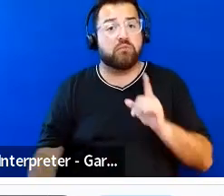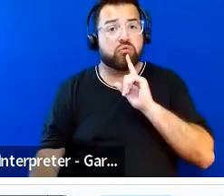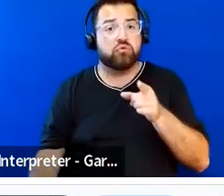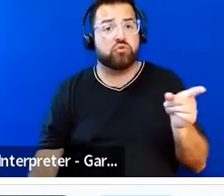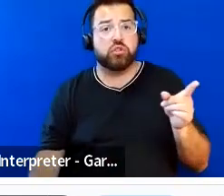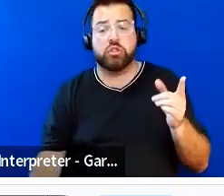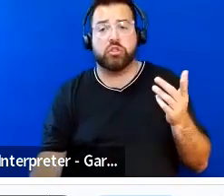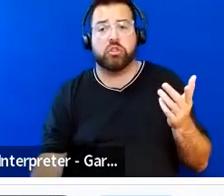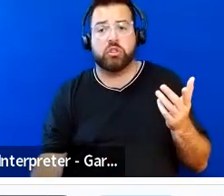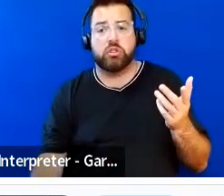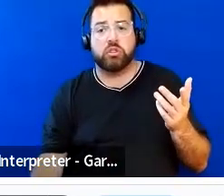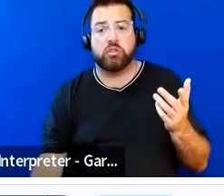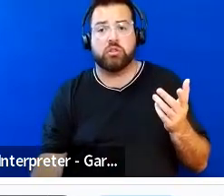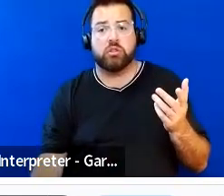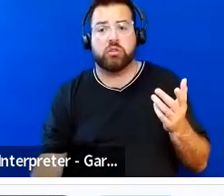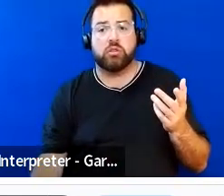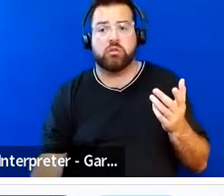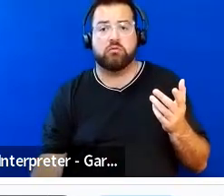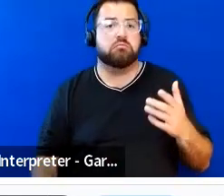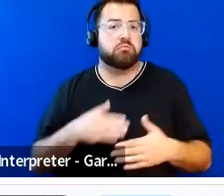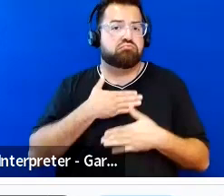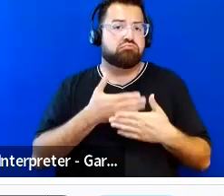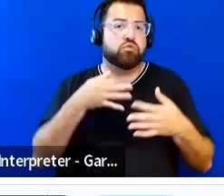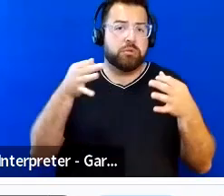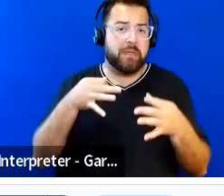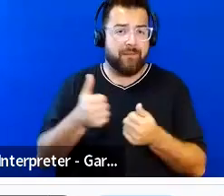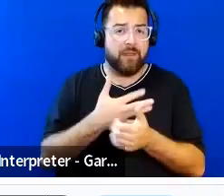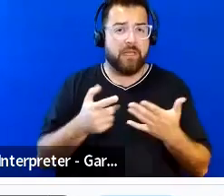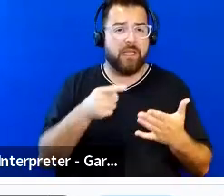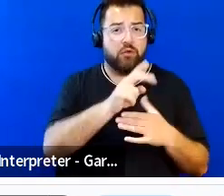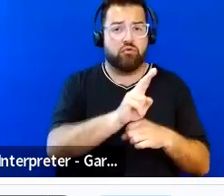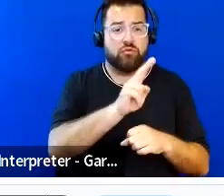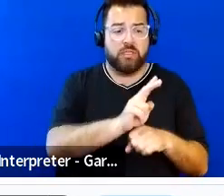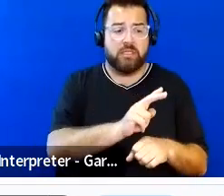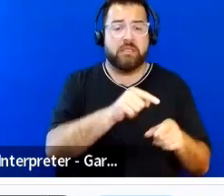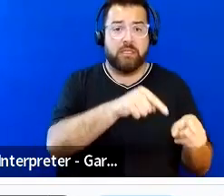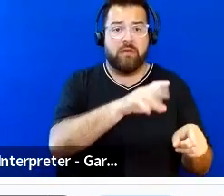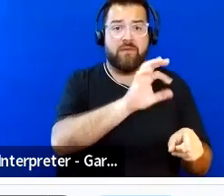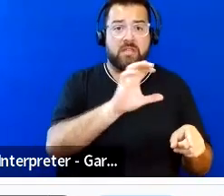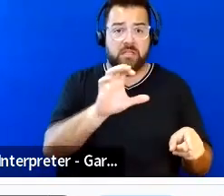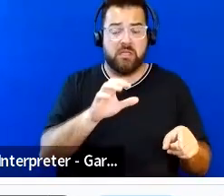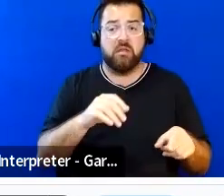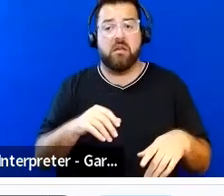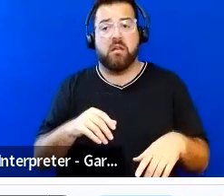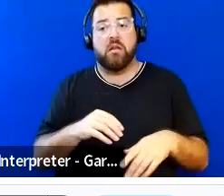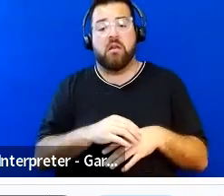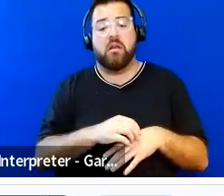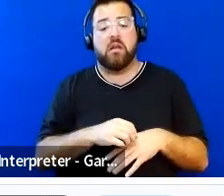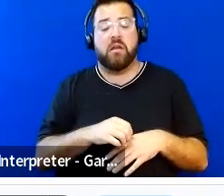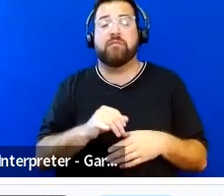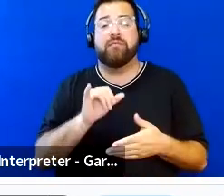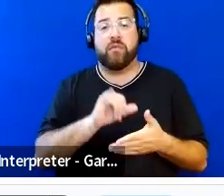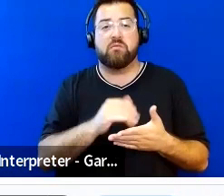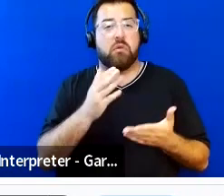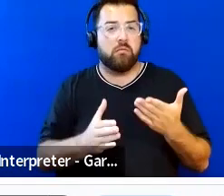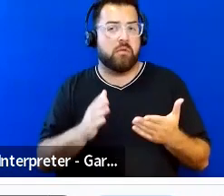happy to explain, what all that they are doing over here. And that's probably where